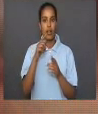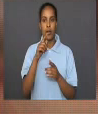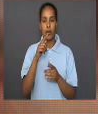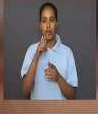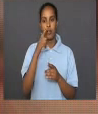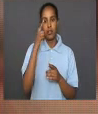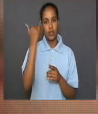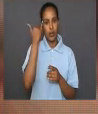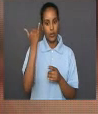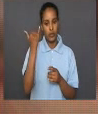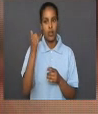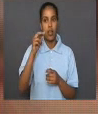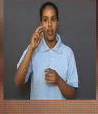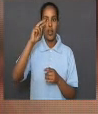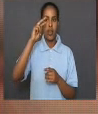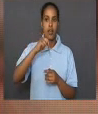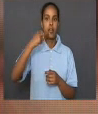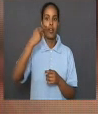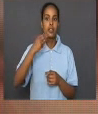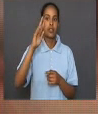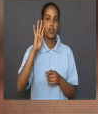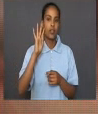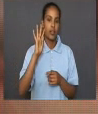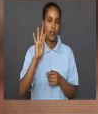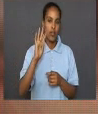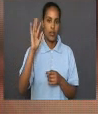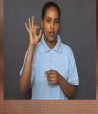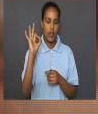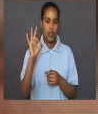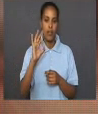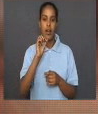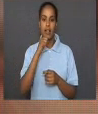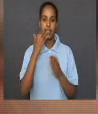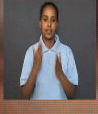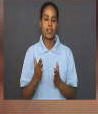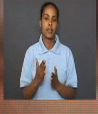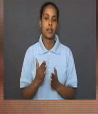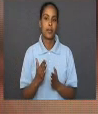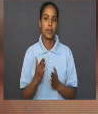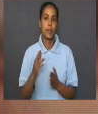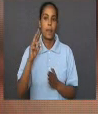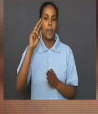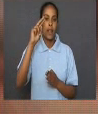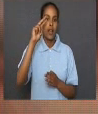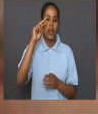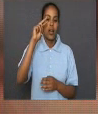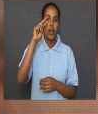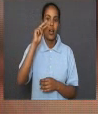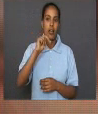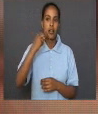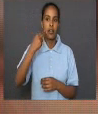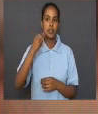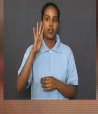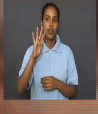According to this logic, the ammonium fluoride solution is acidic. The